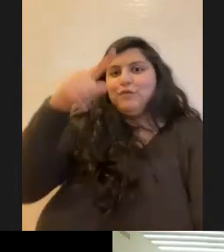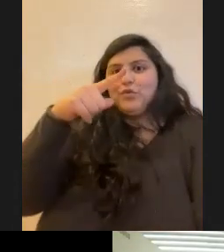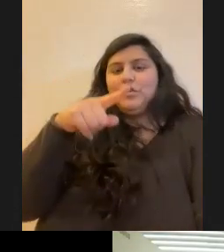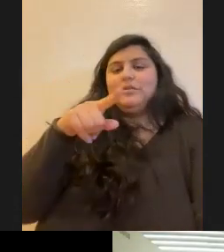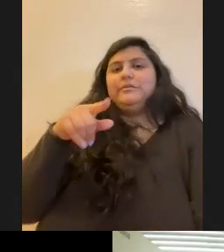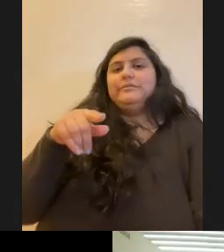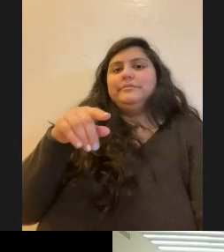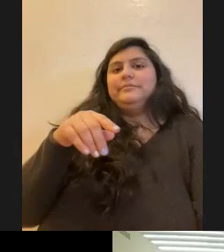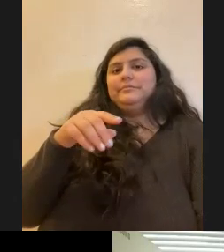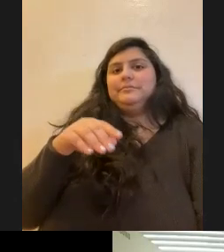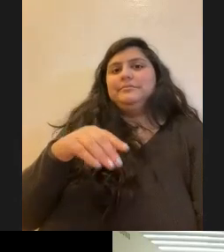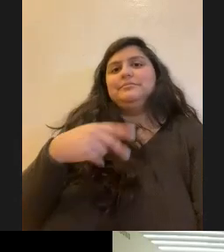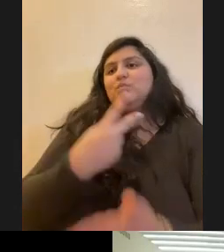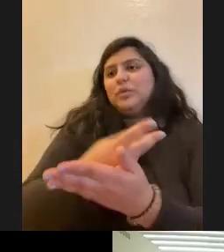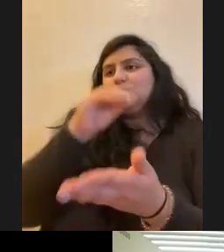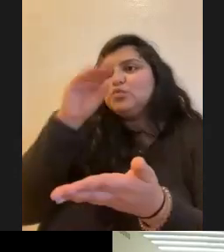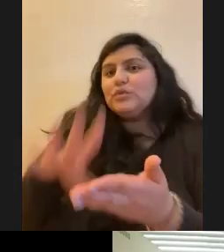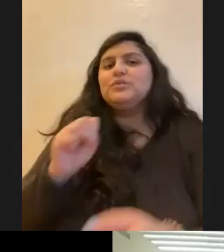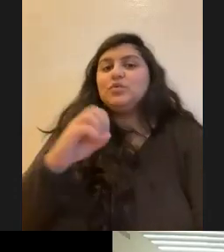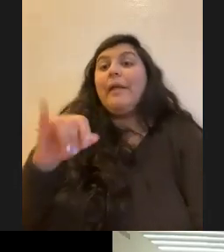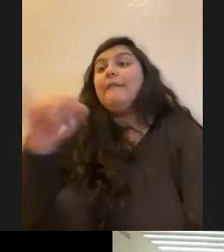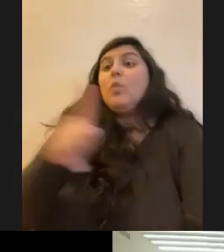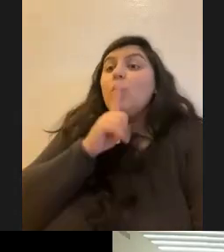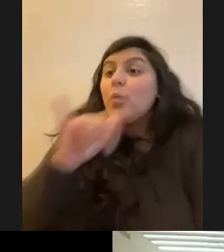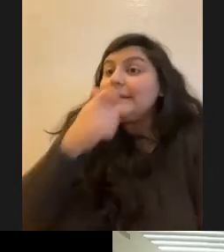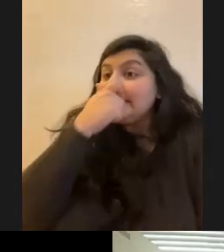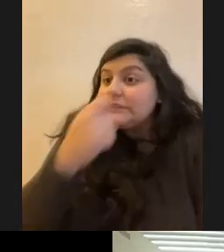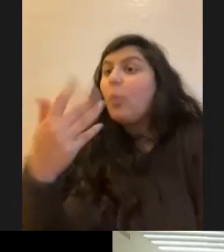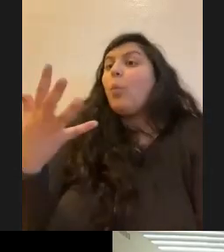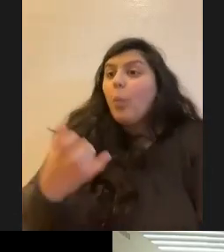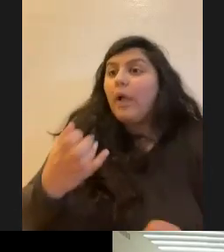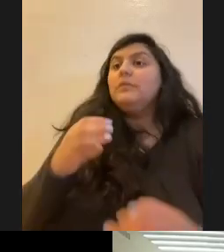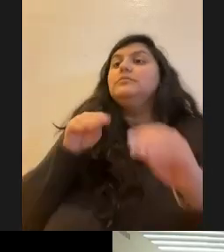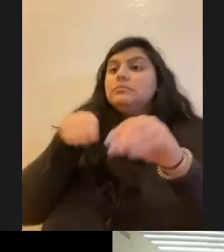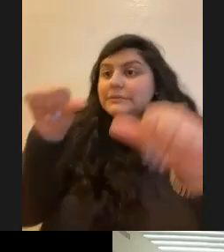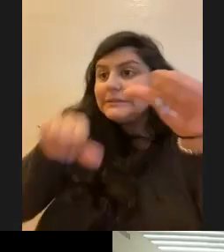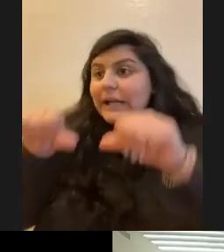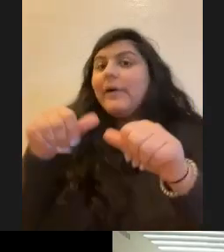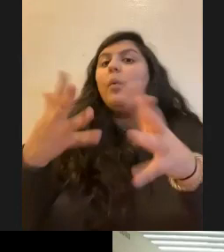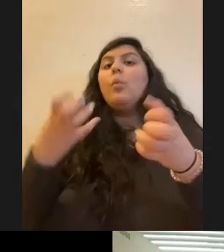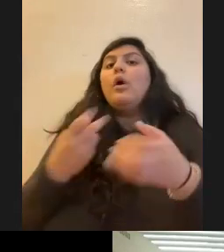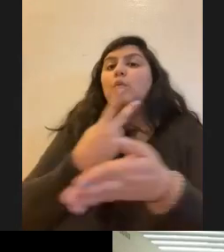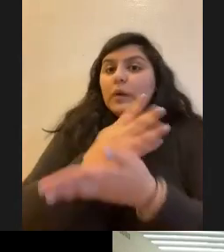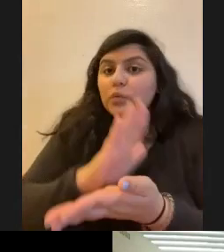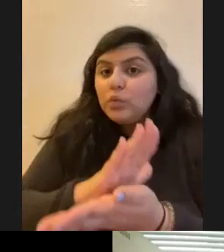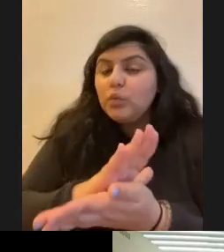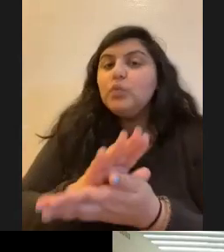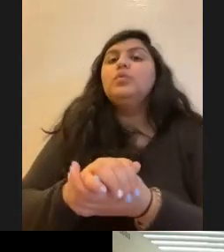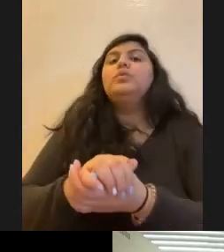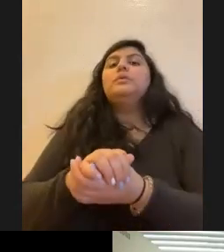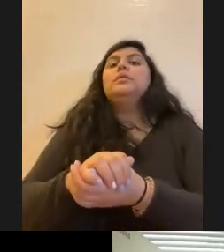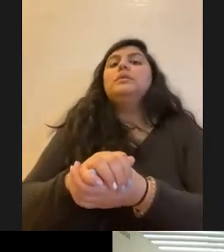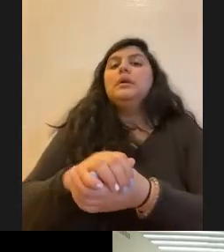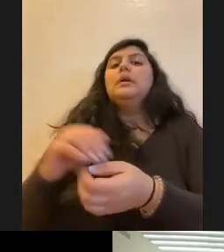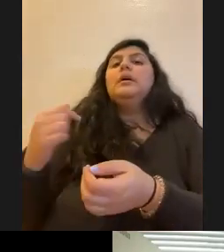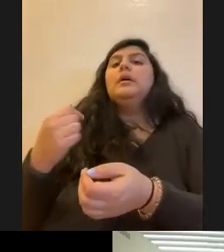if I would look, if you're really interested in continuing marine science and doing like grad school, I